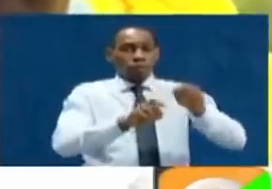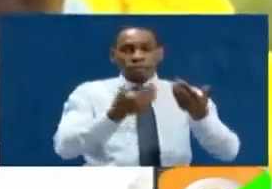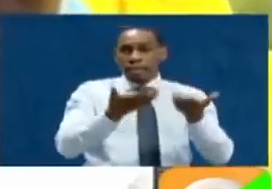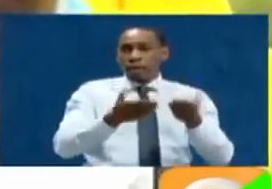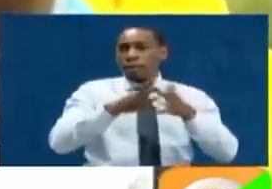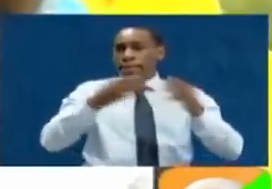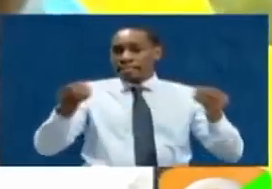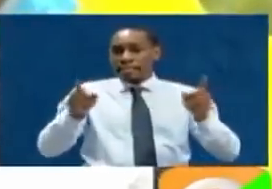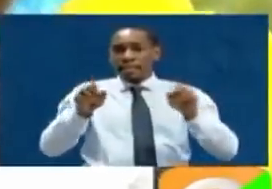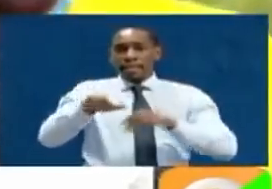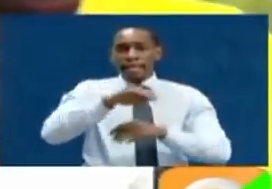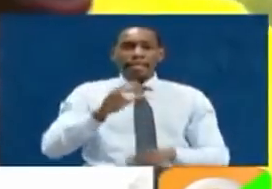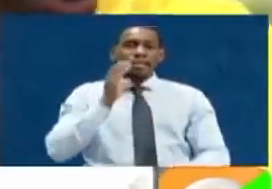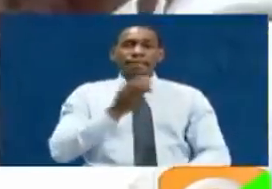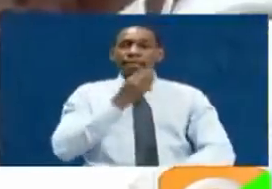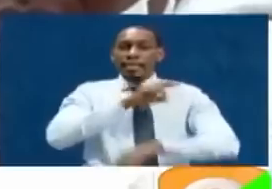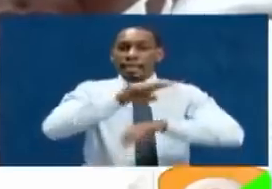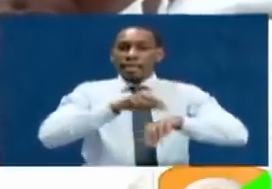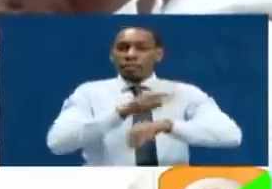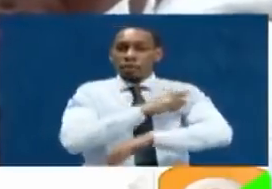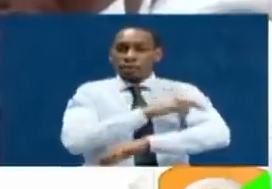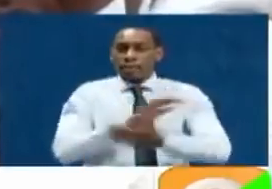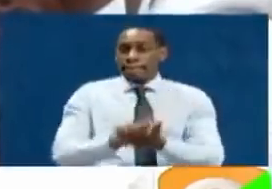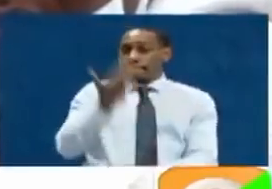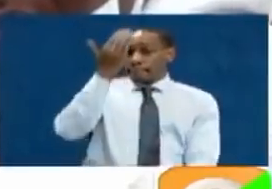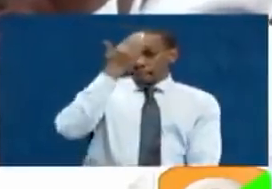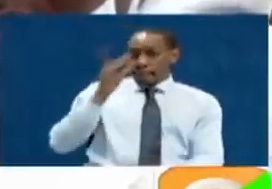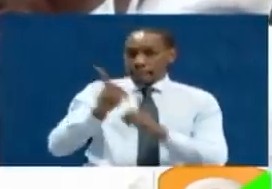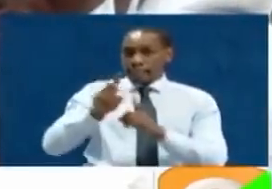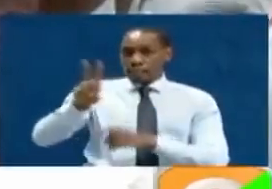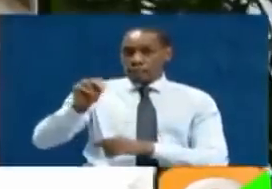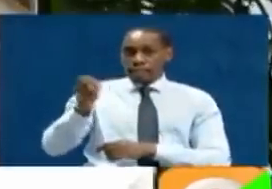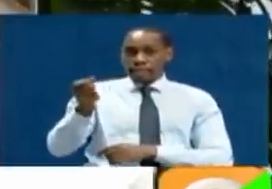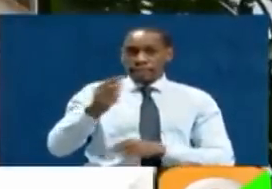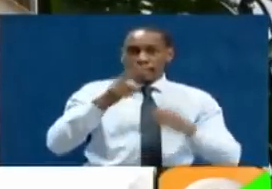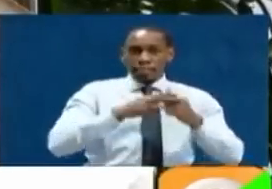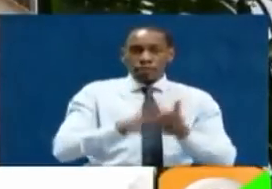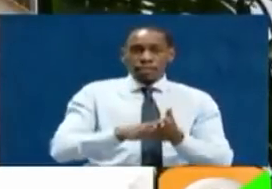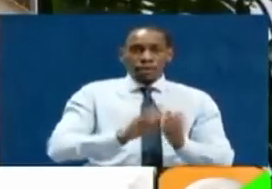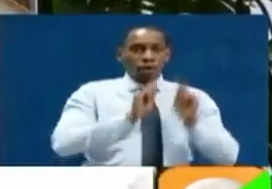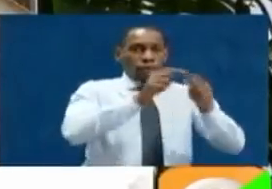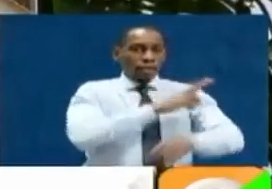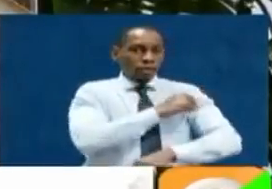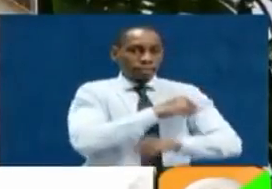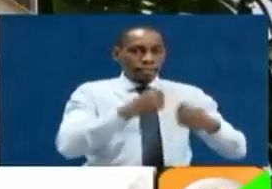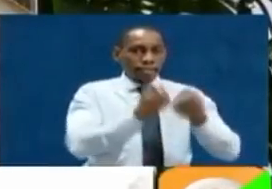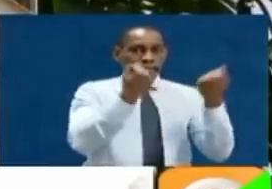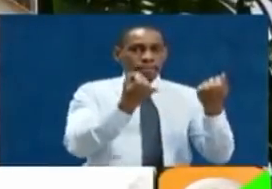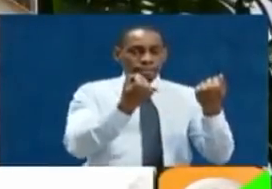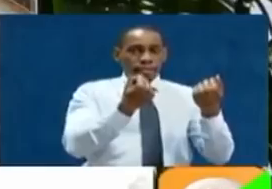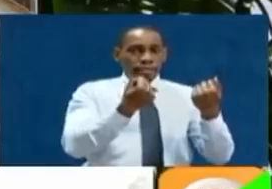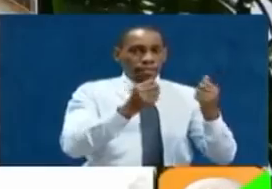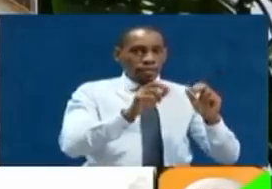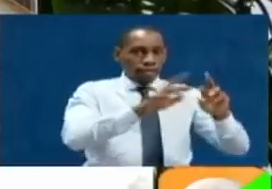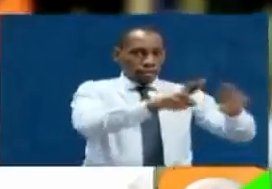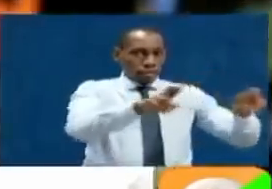could have gone missing from the Kenyatta National Hospital. On Monday, 20th July, they took him to the hospital's accident and emergency